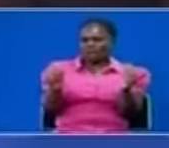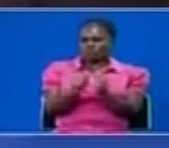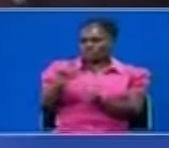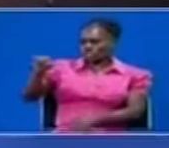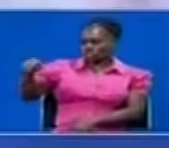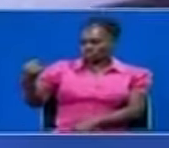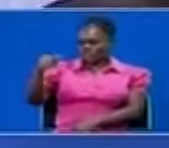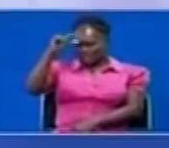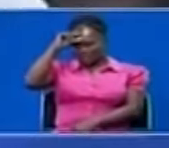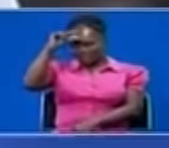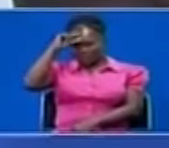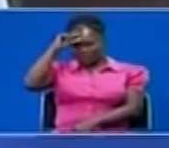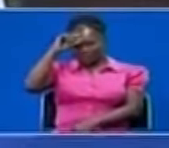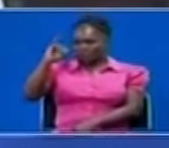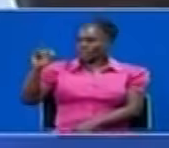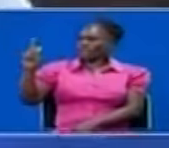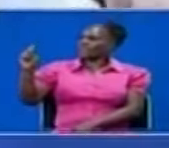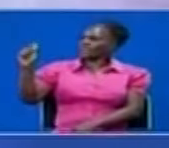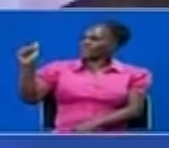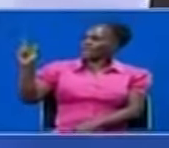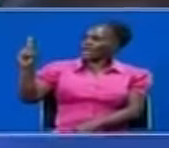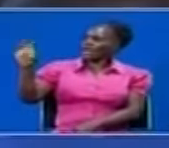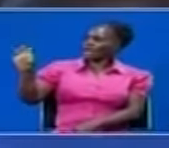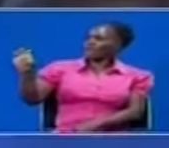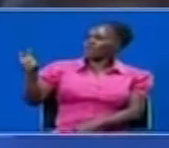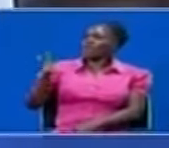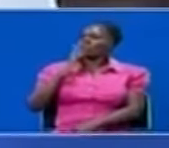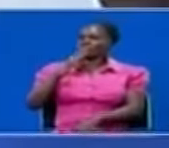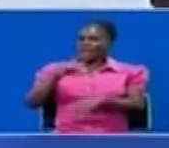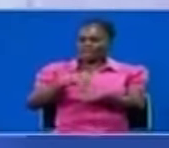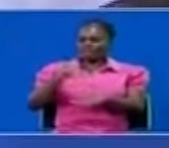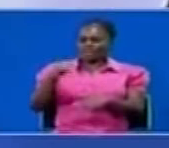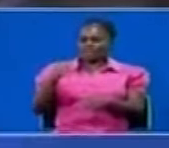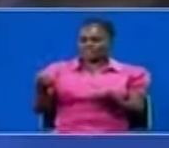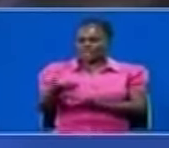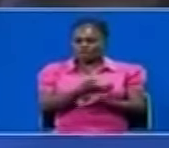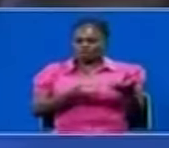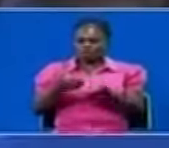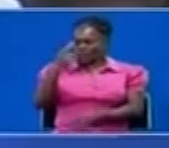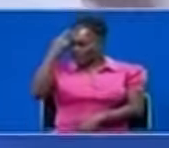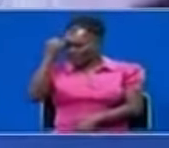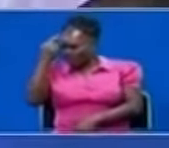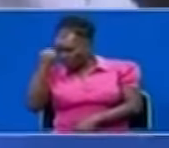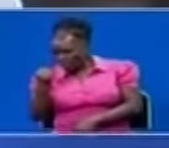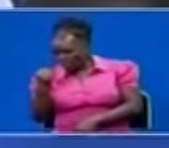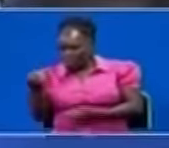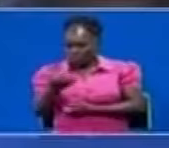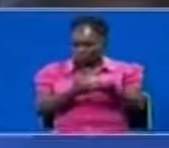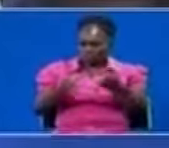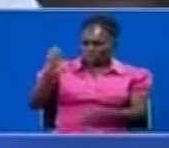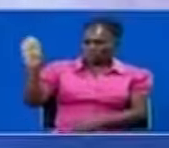Jubilee regime. Itare Dam in a theory, uchumi ya Narok. Uchumi ya